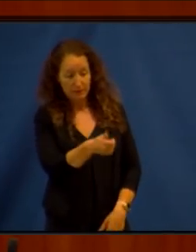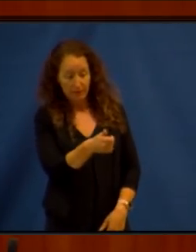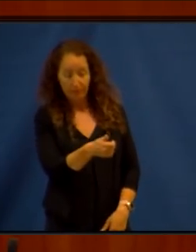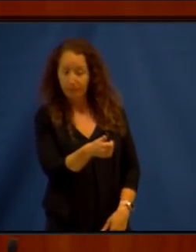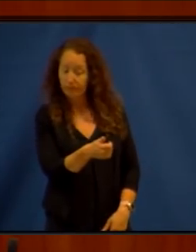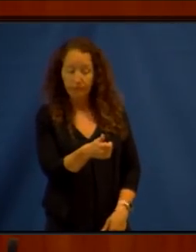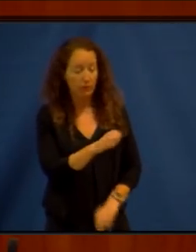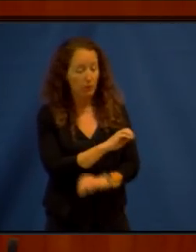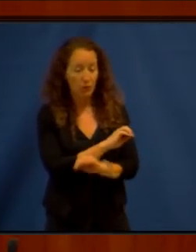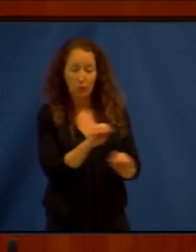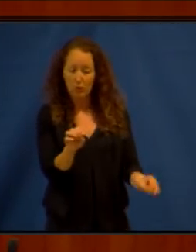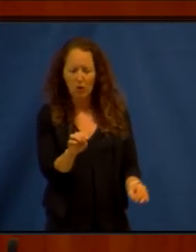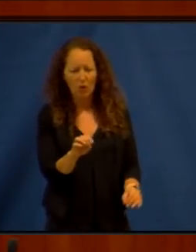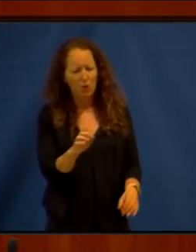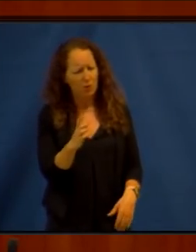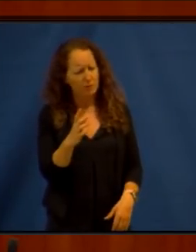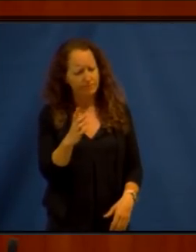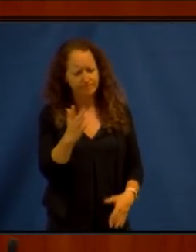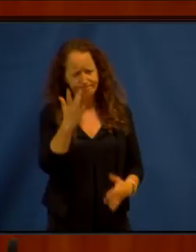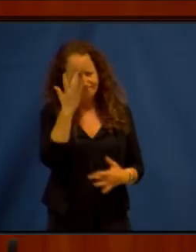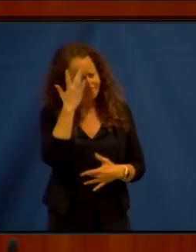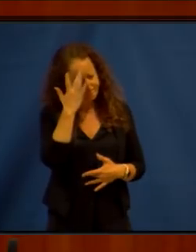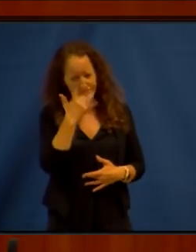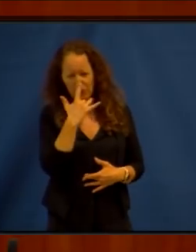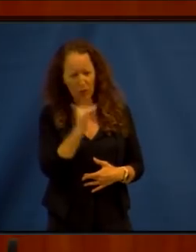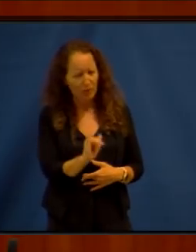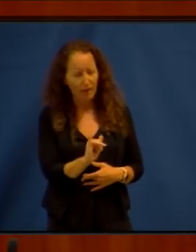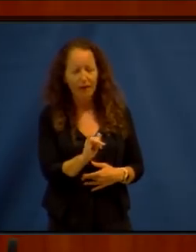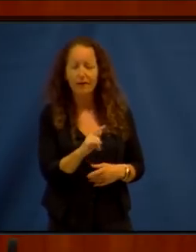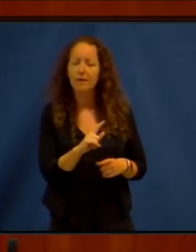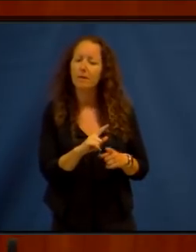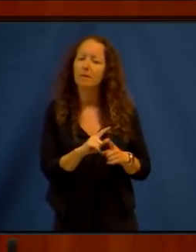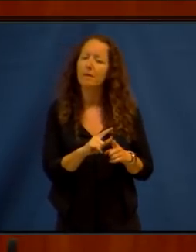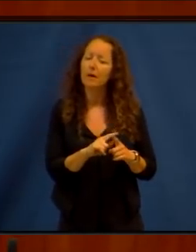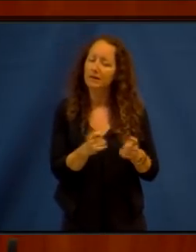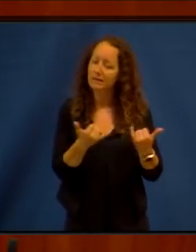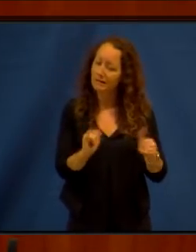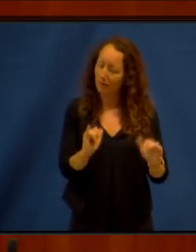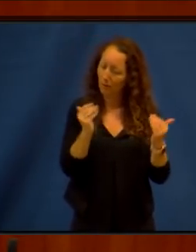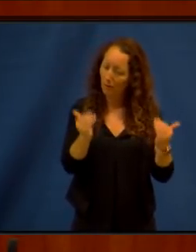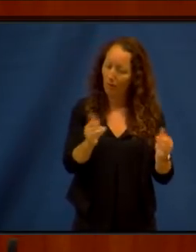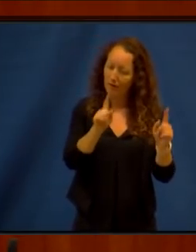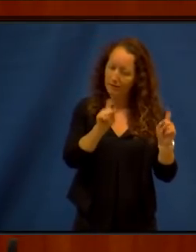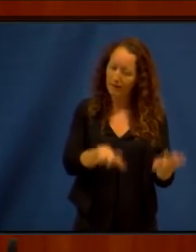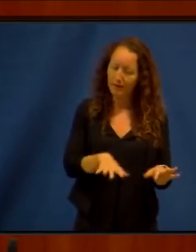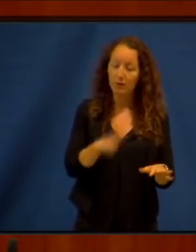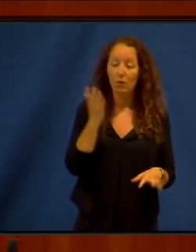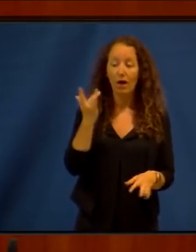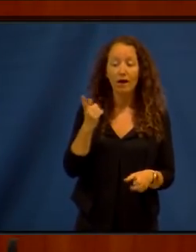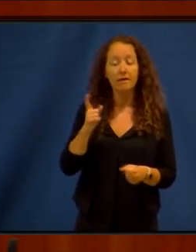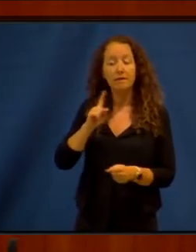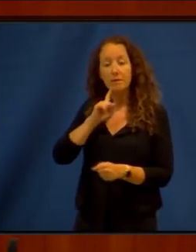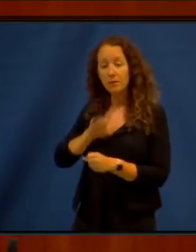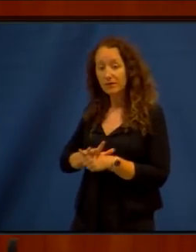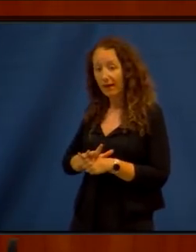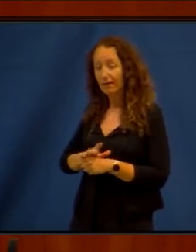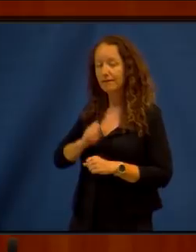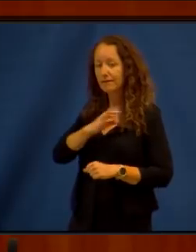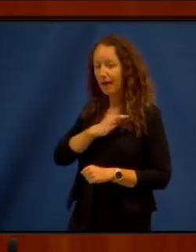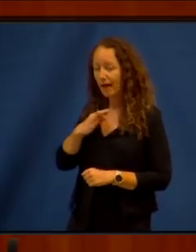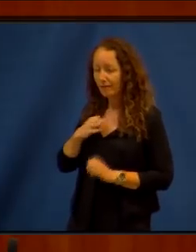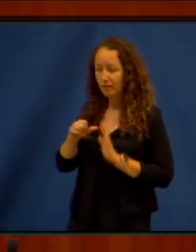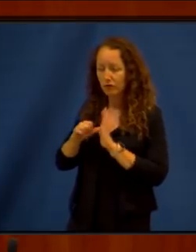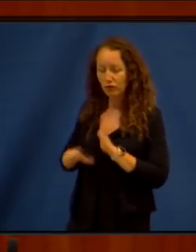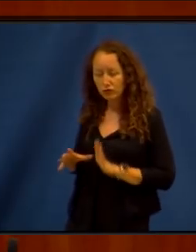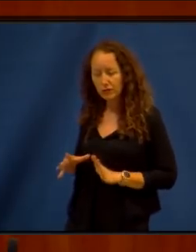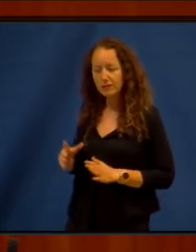the surgeon, the OR staff, the anesthesia staff, and everybody else that they're not in an operating room,